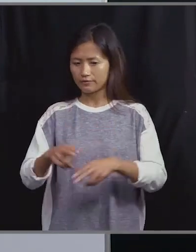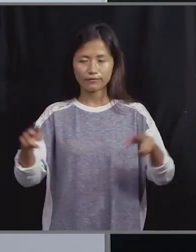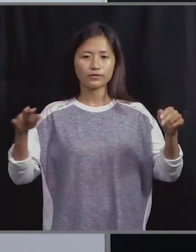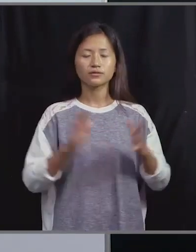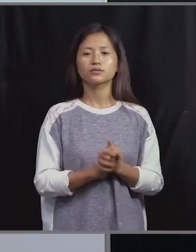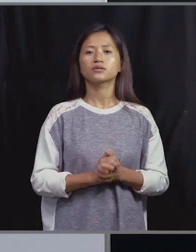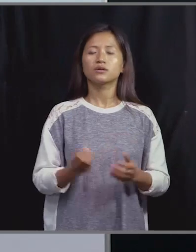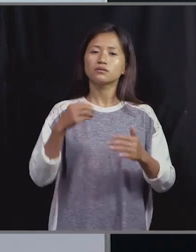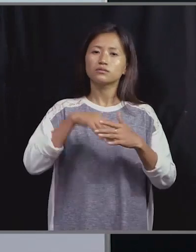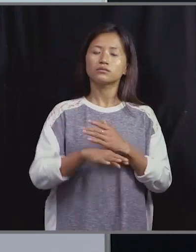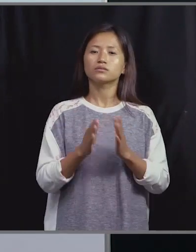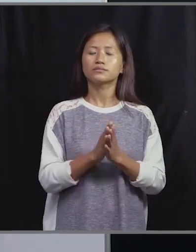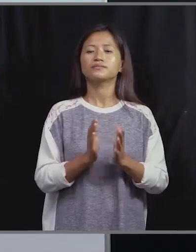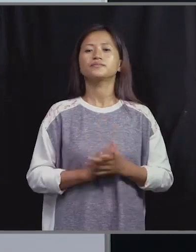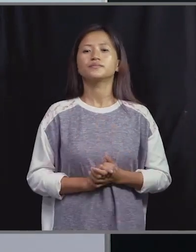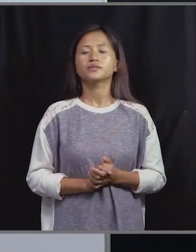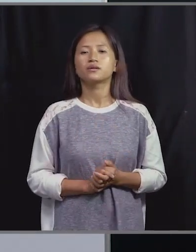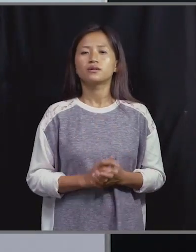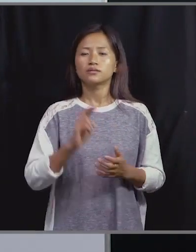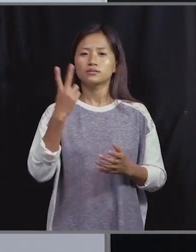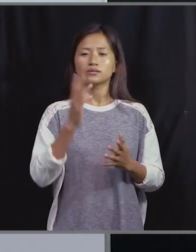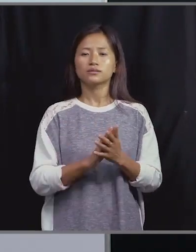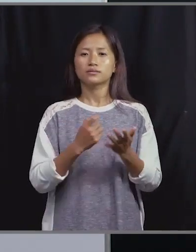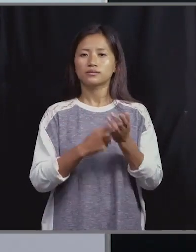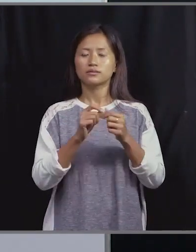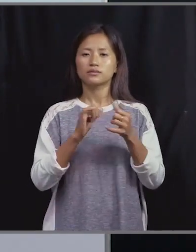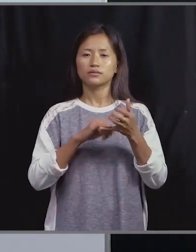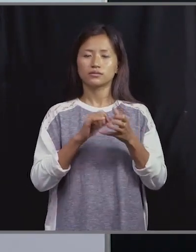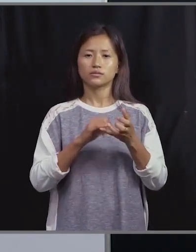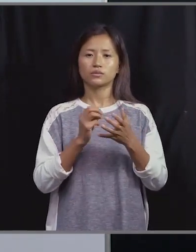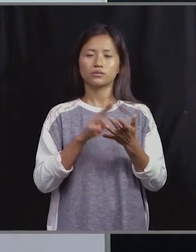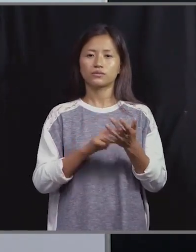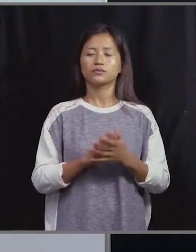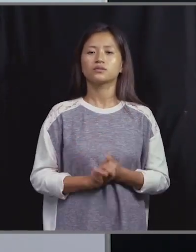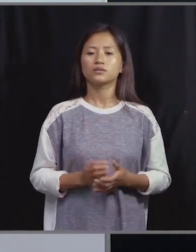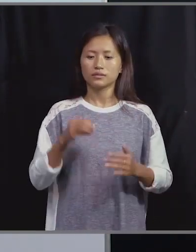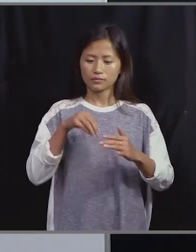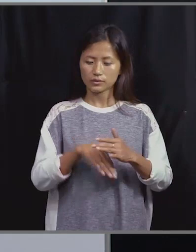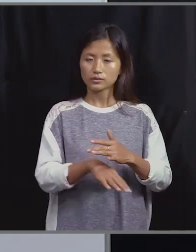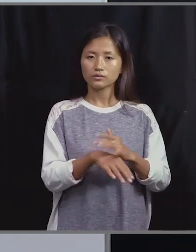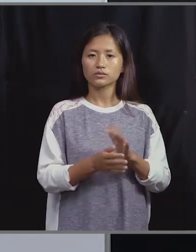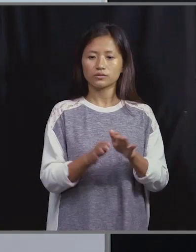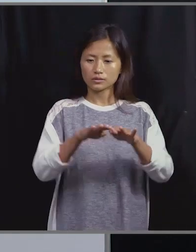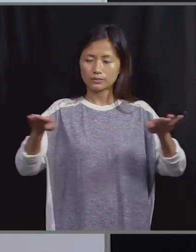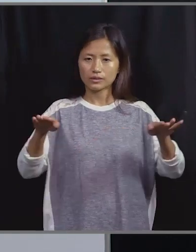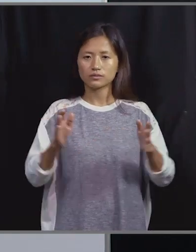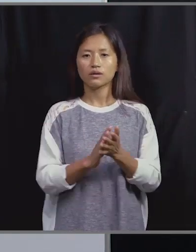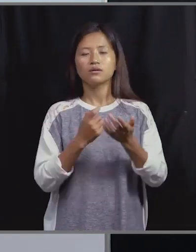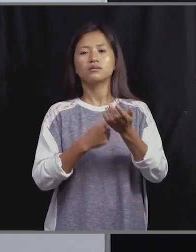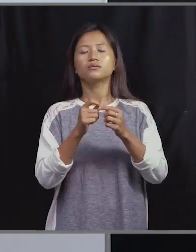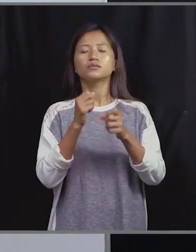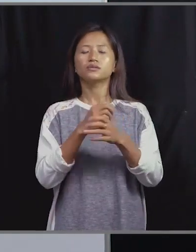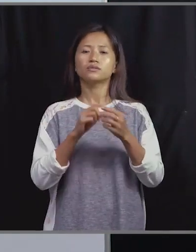in order to do cultivation. The second reason why the Santals they came down towards the slope or the plain region of Bengal